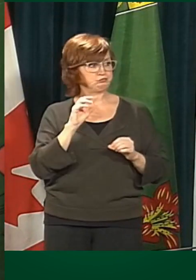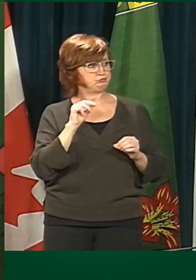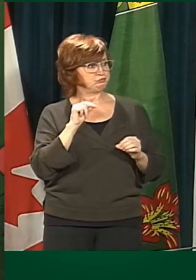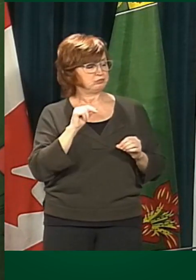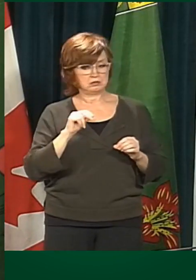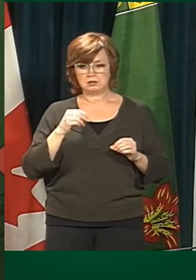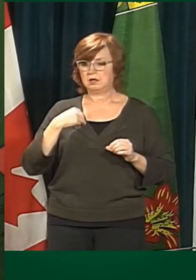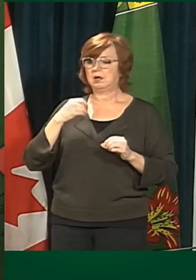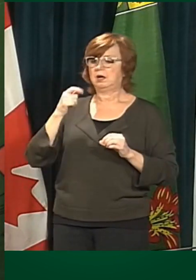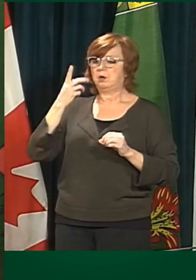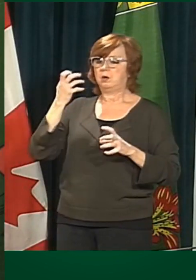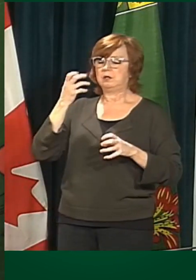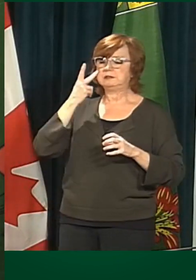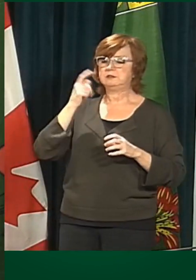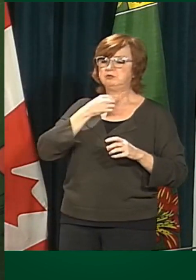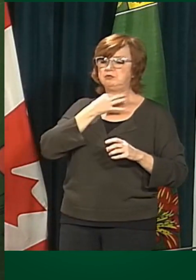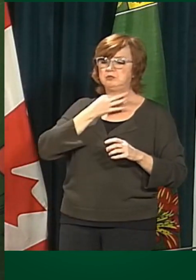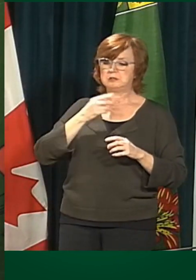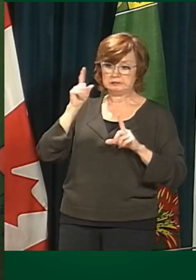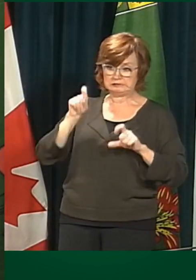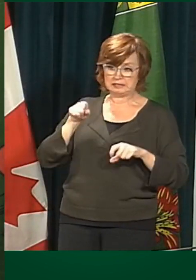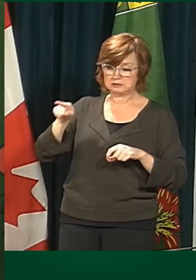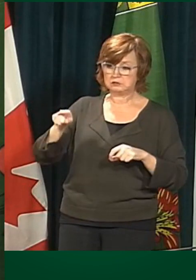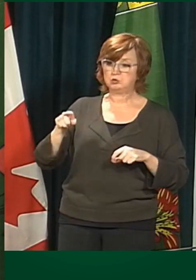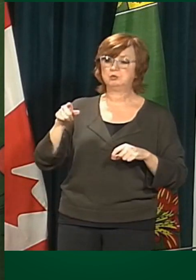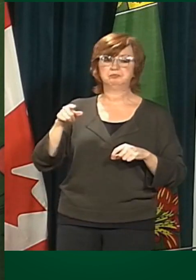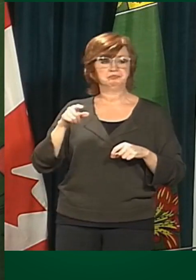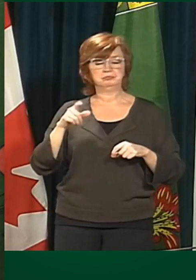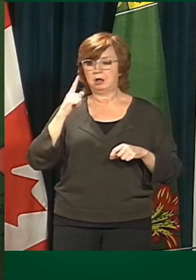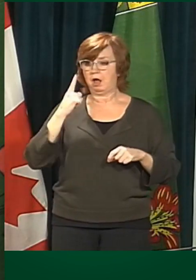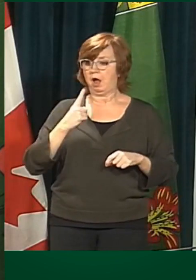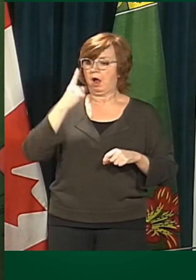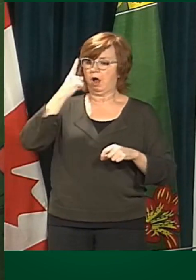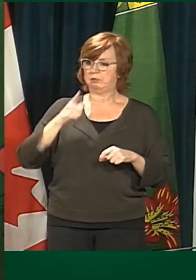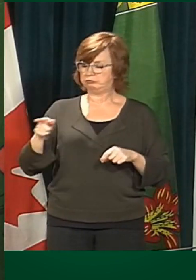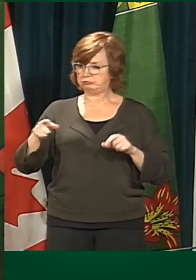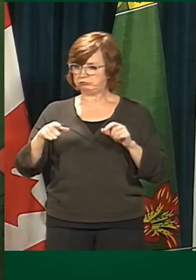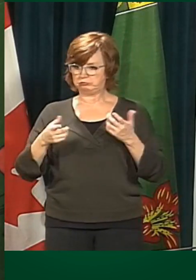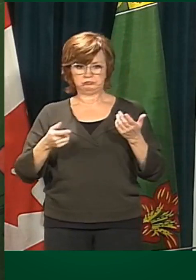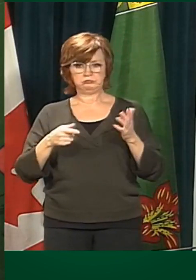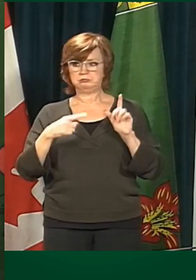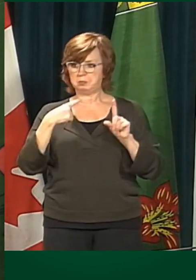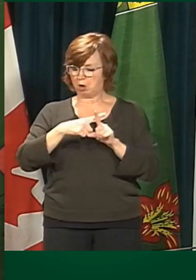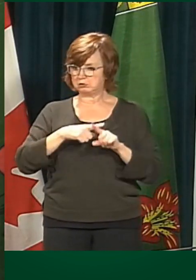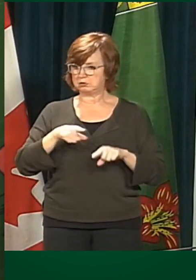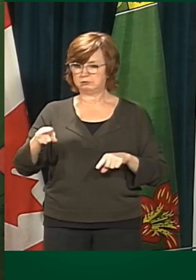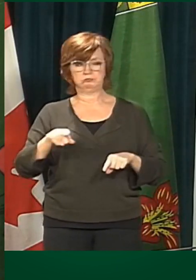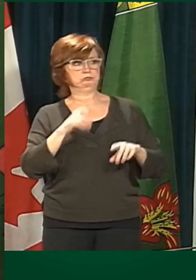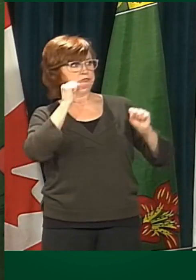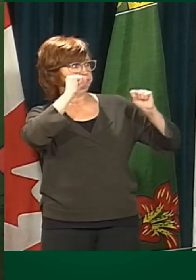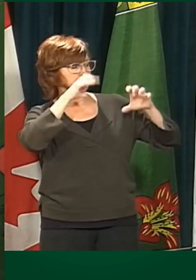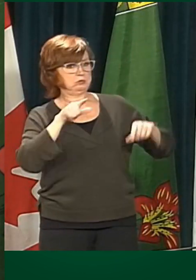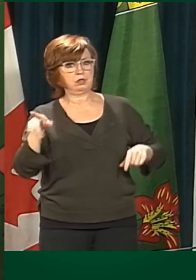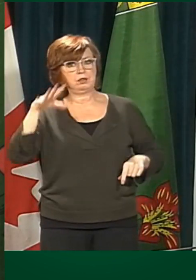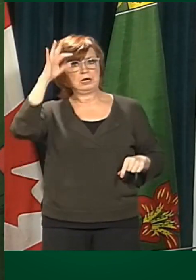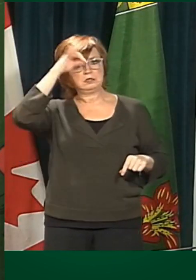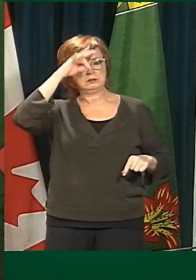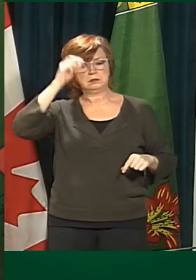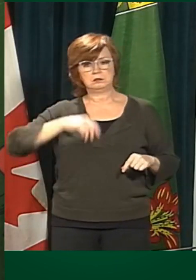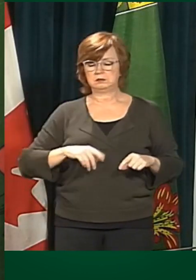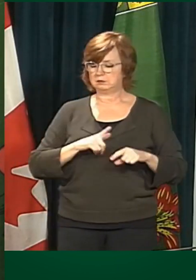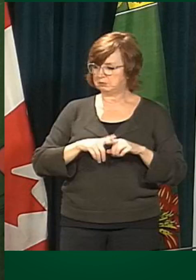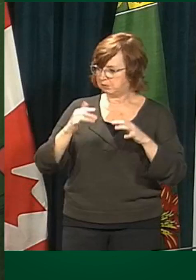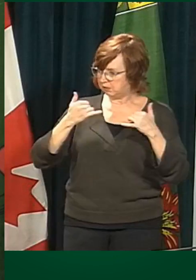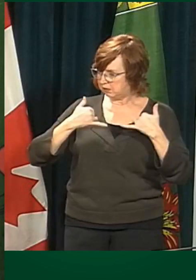essential. Isolating if you're obviously ill is important. Isolating if you're a close contact is important. And